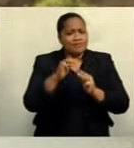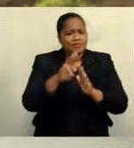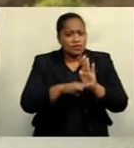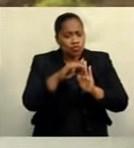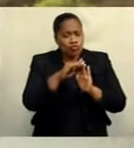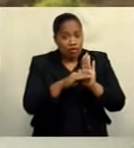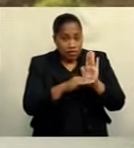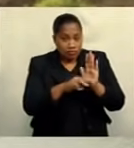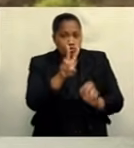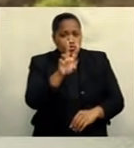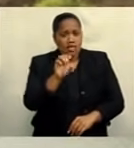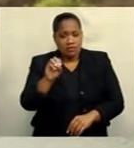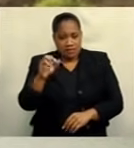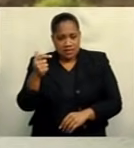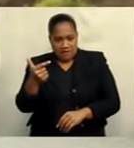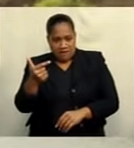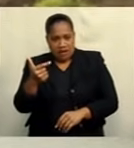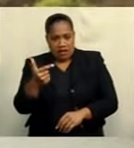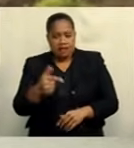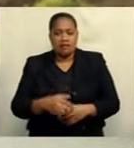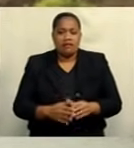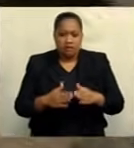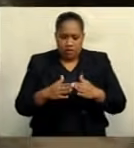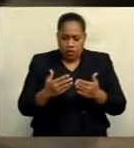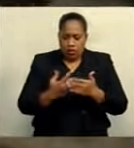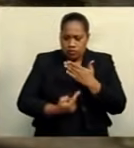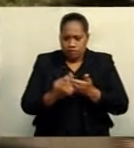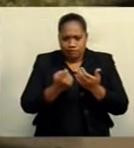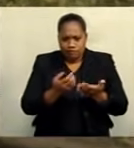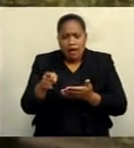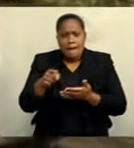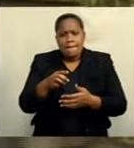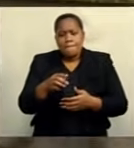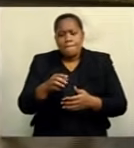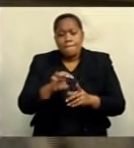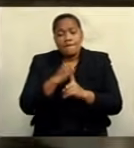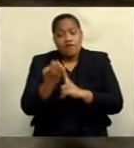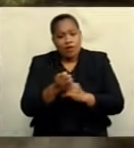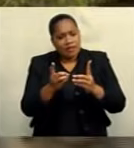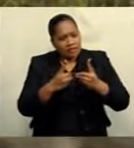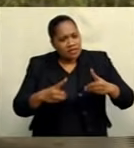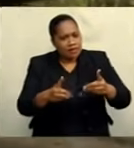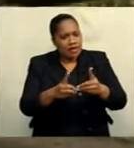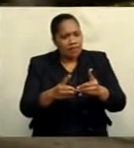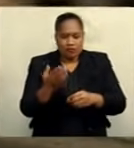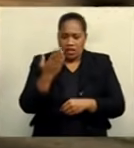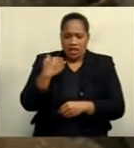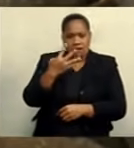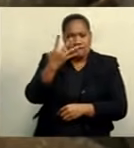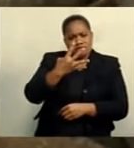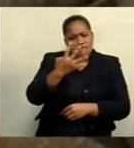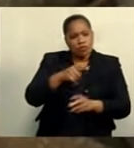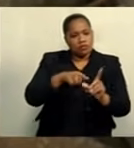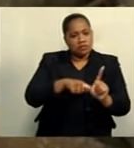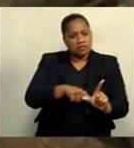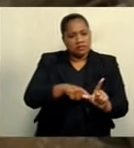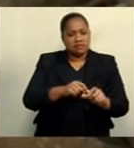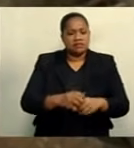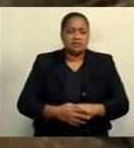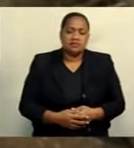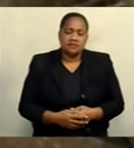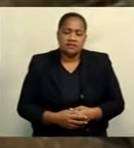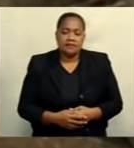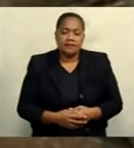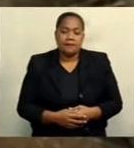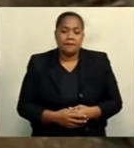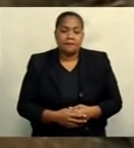of 2007 and is being administered by the Environment Department since the last 14 years. Sainia